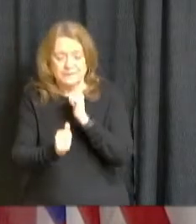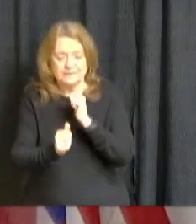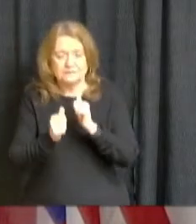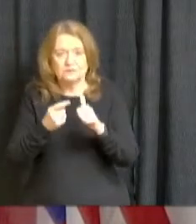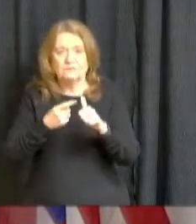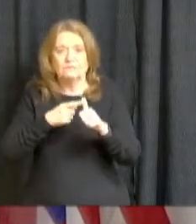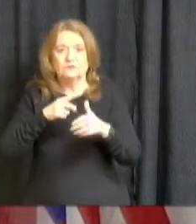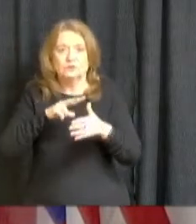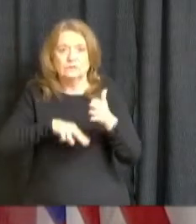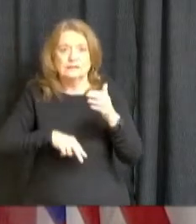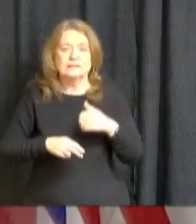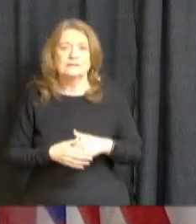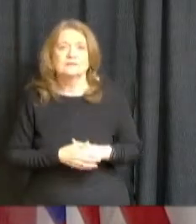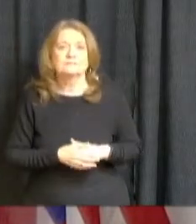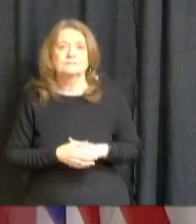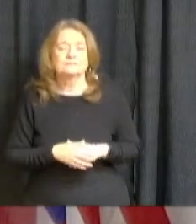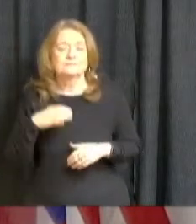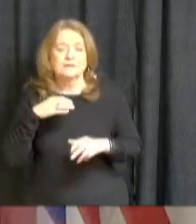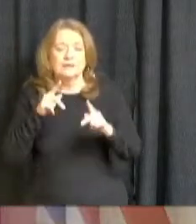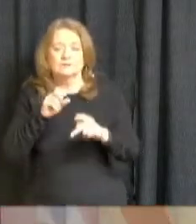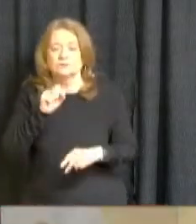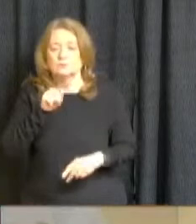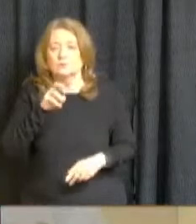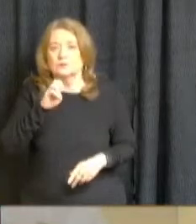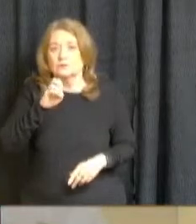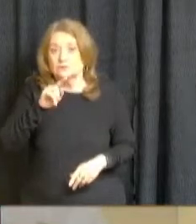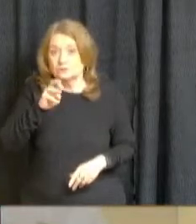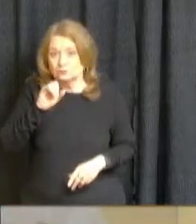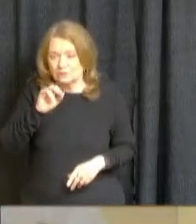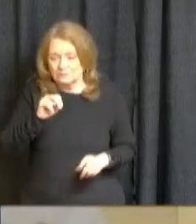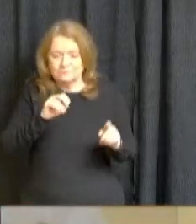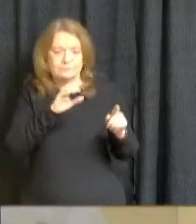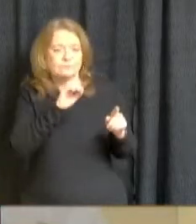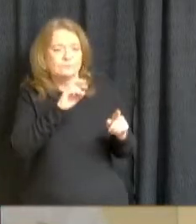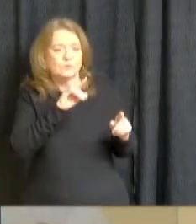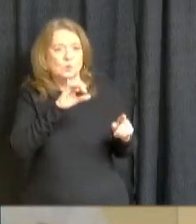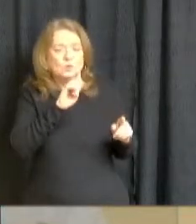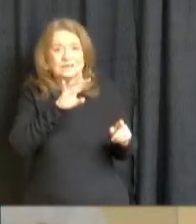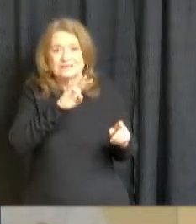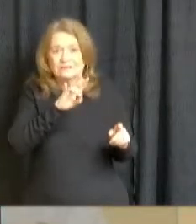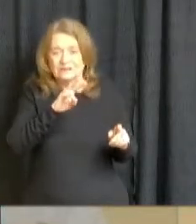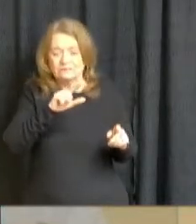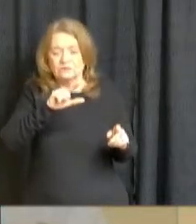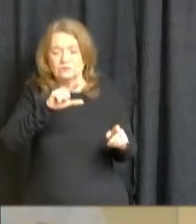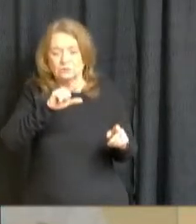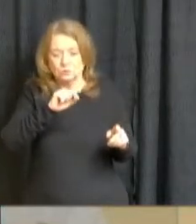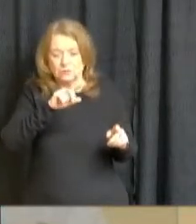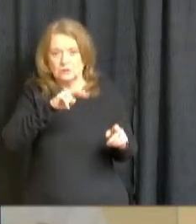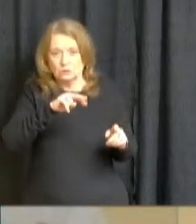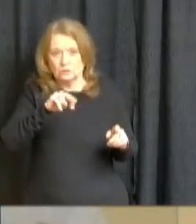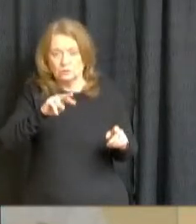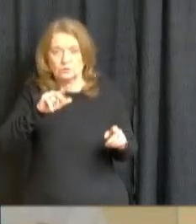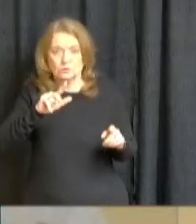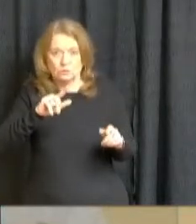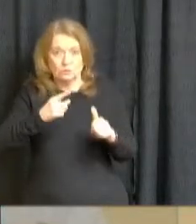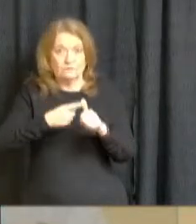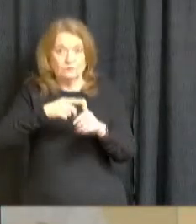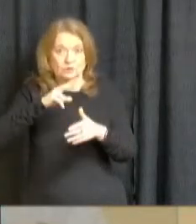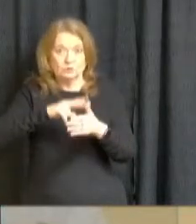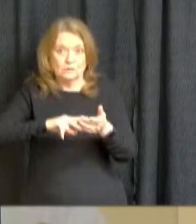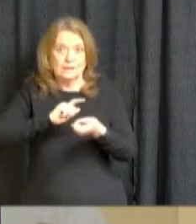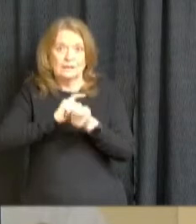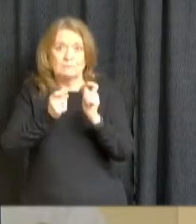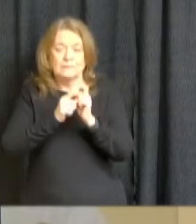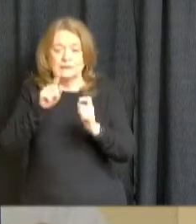76 is adopted. First reading. Councilperson Streetman. Ordinance 77, 2022, 23, first reading, amending